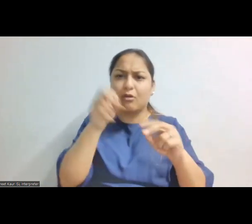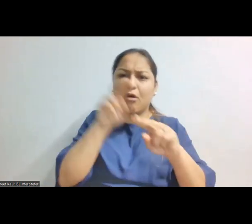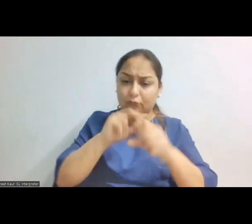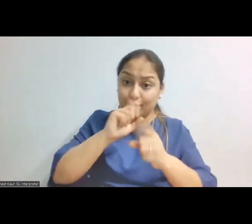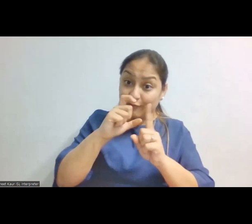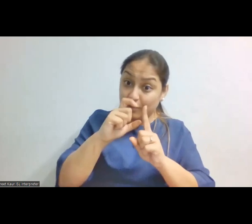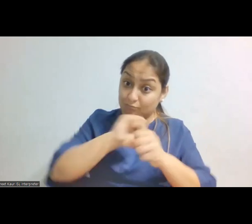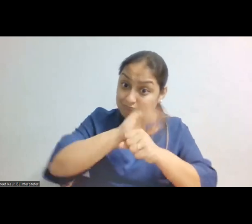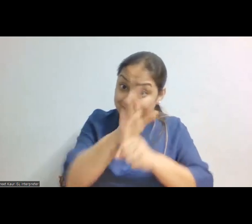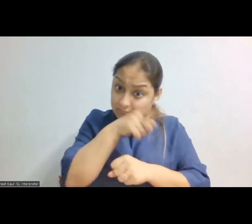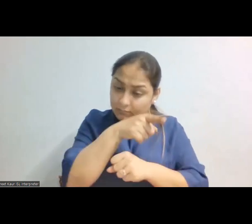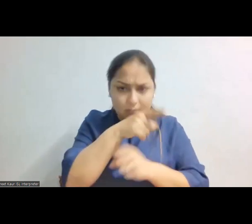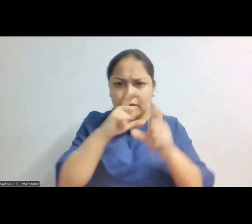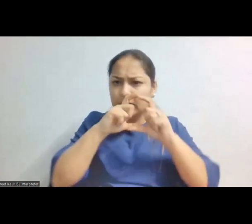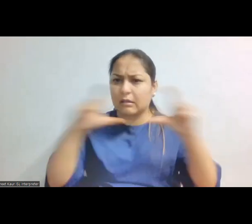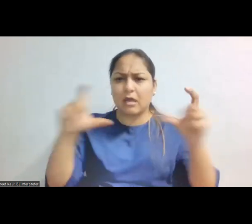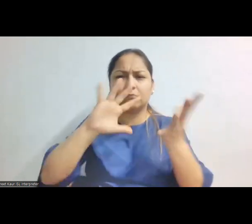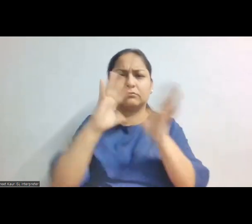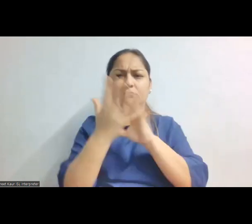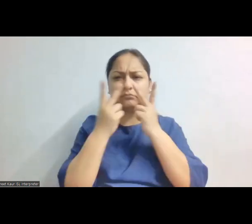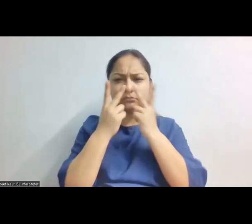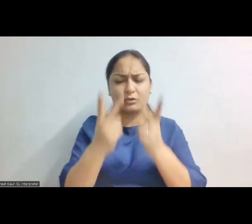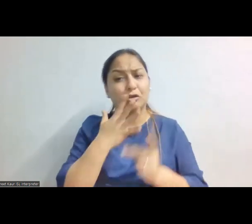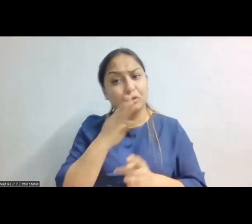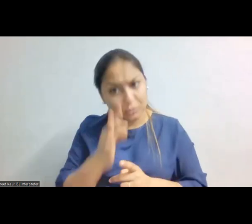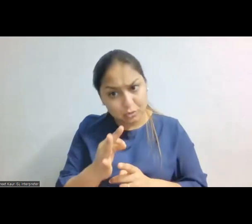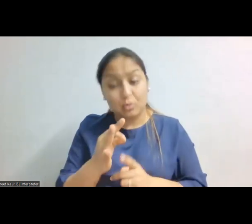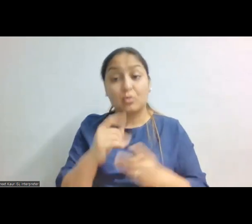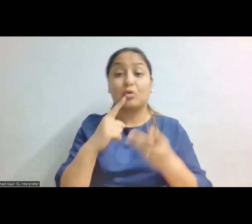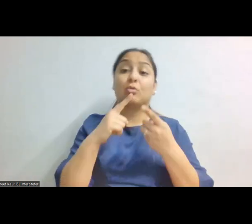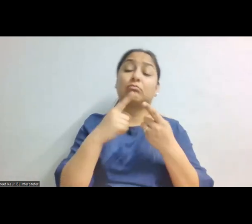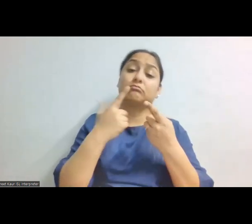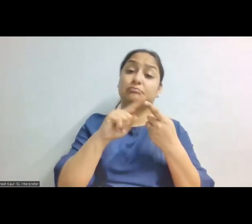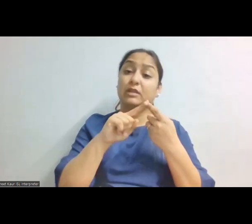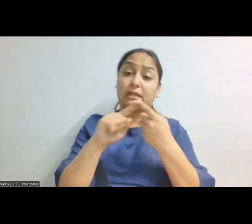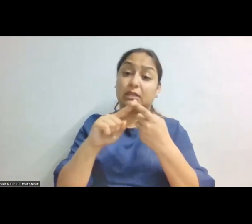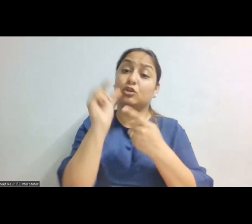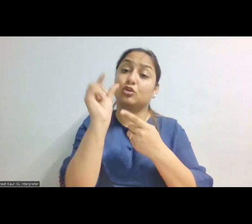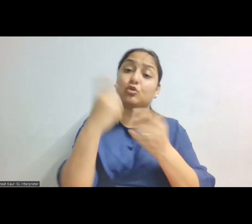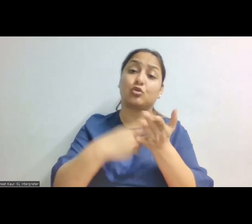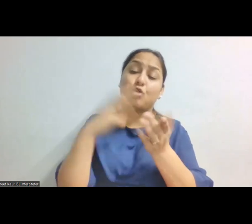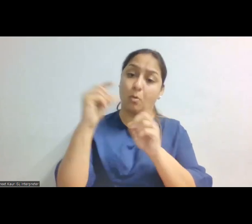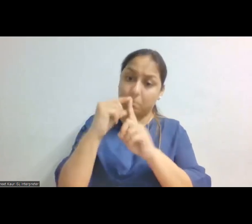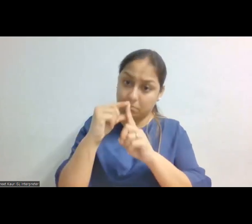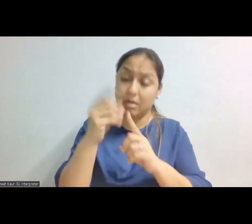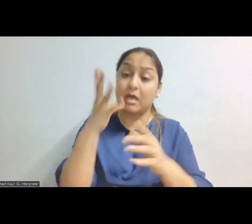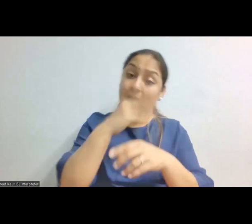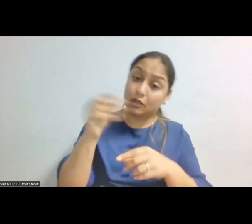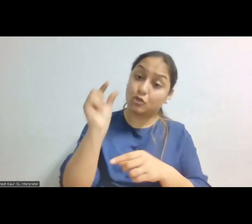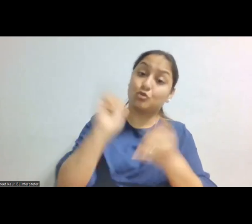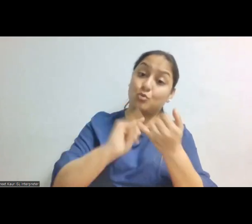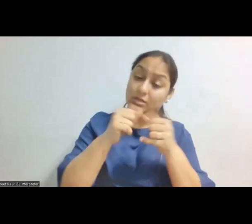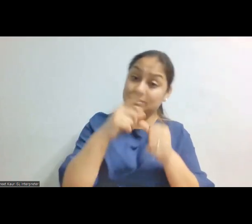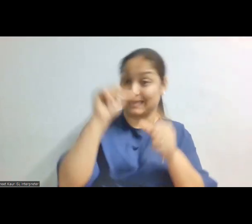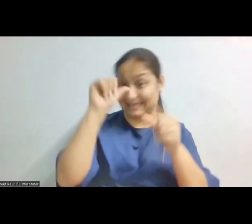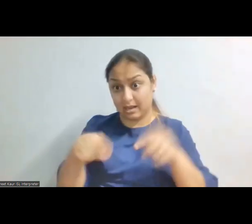clear. Globally, it's true for the, I think, European countries as well, US, I suppose, and India also. The job